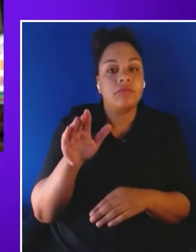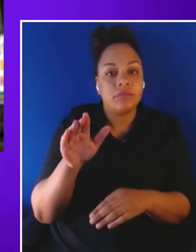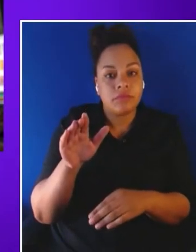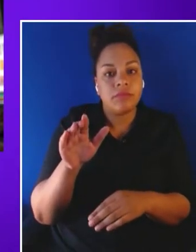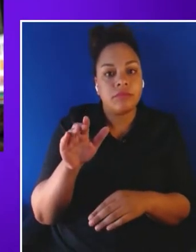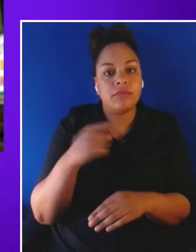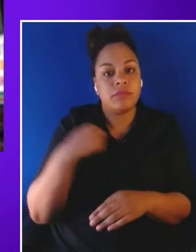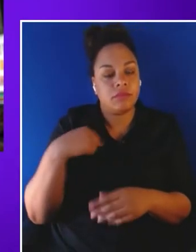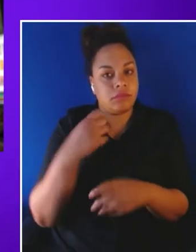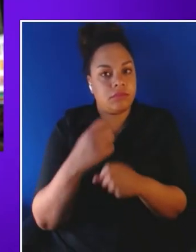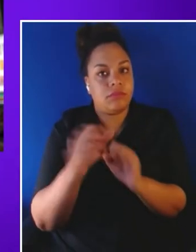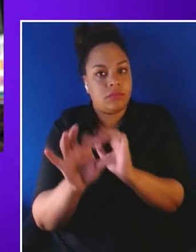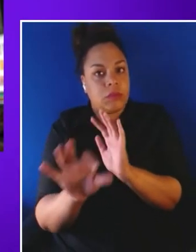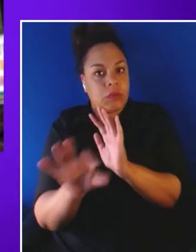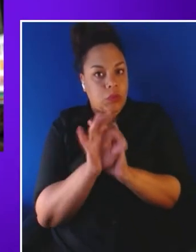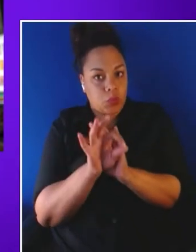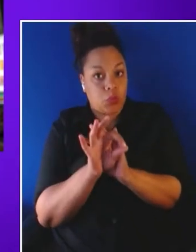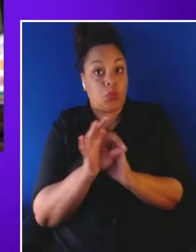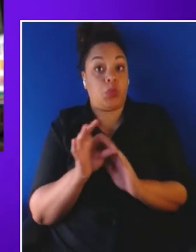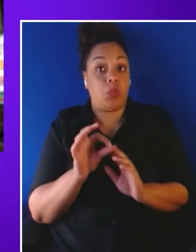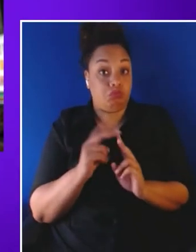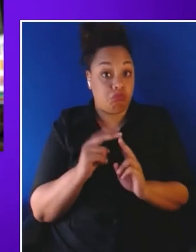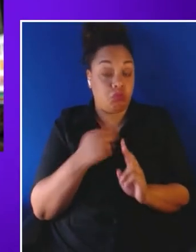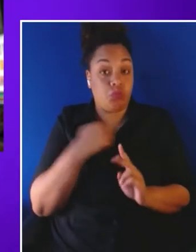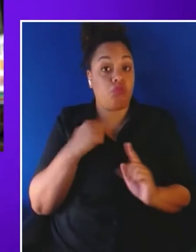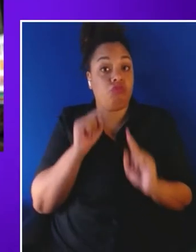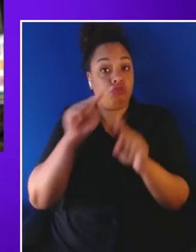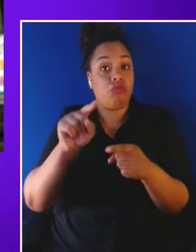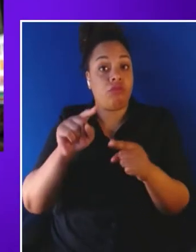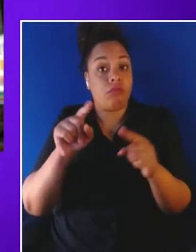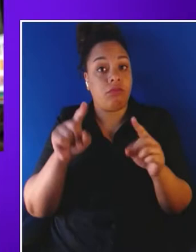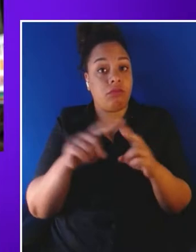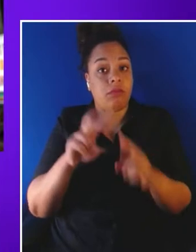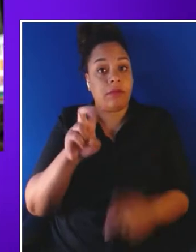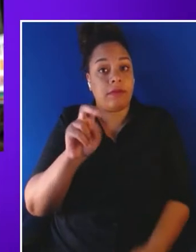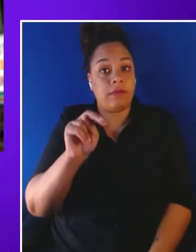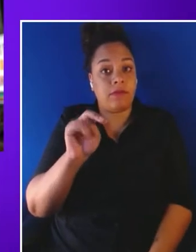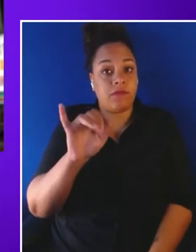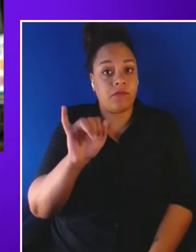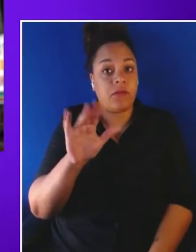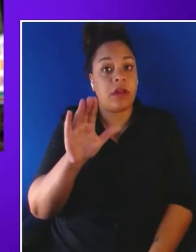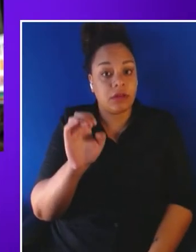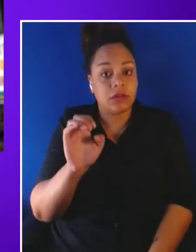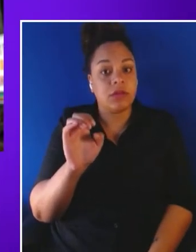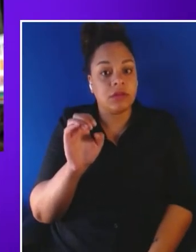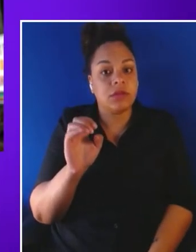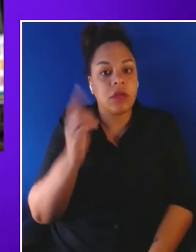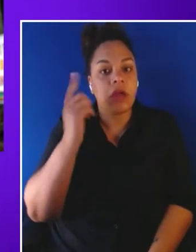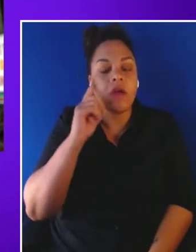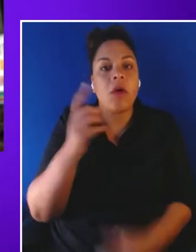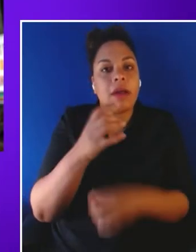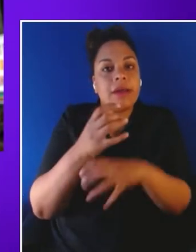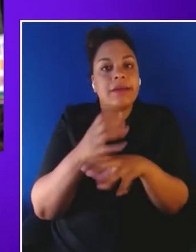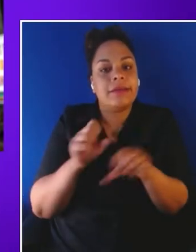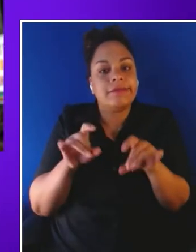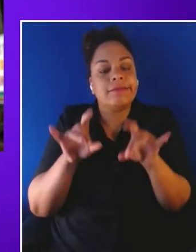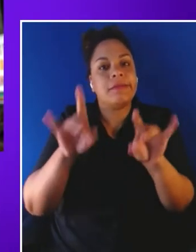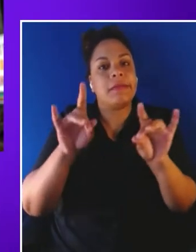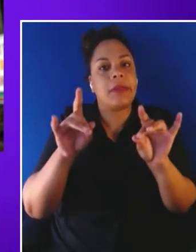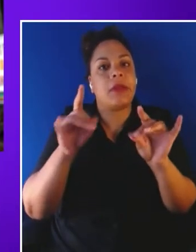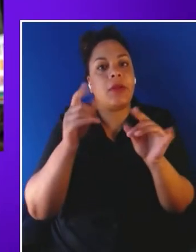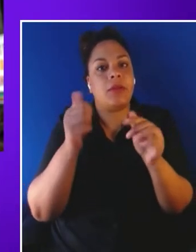We could travel to Venice to have some master classes and develop the project.